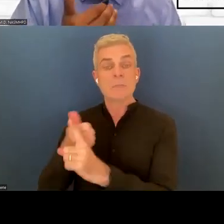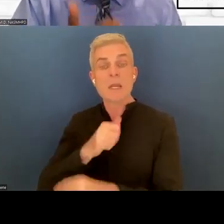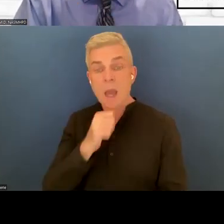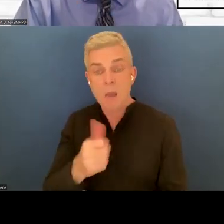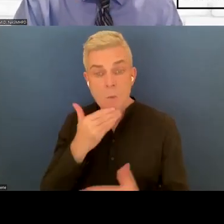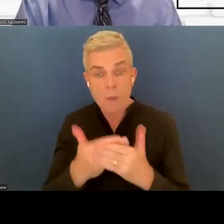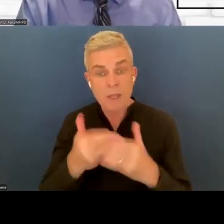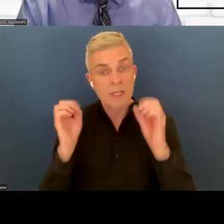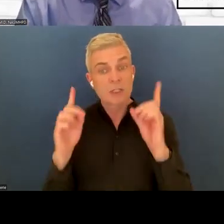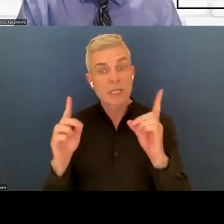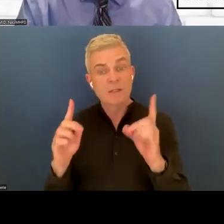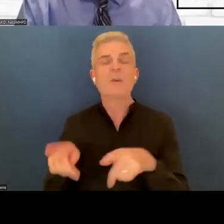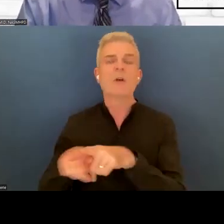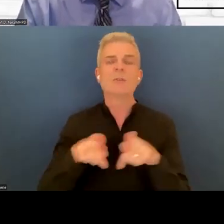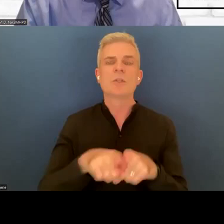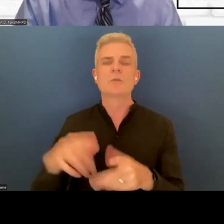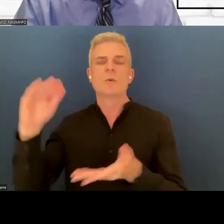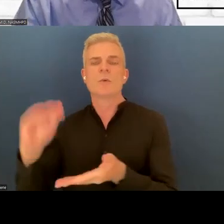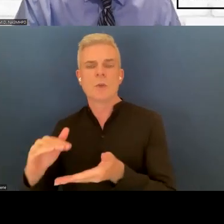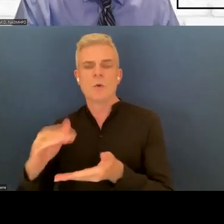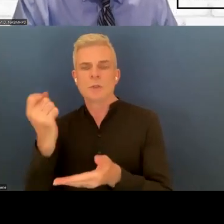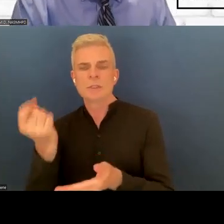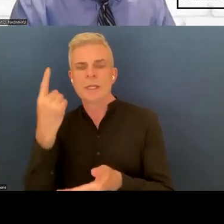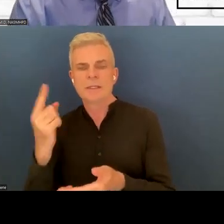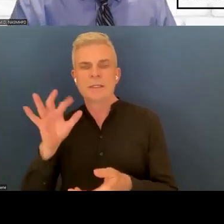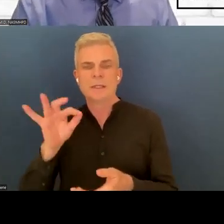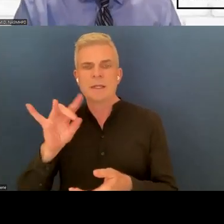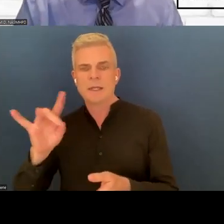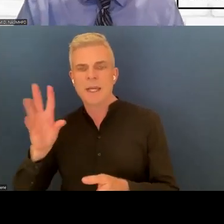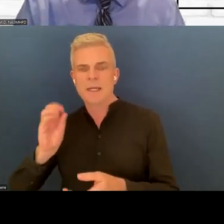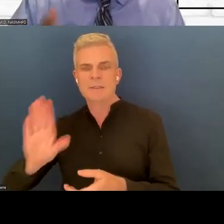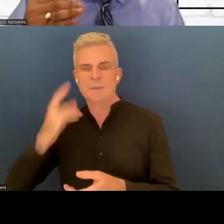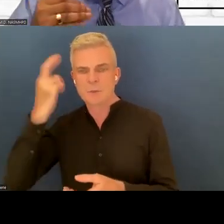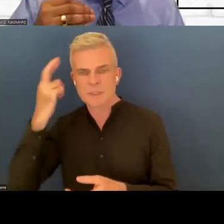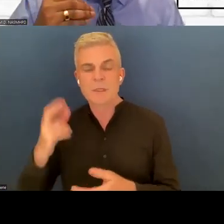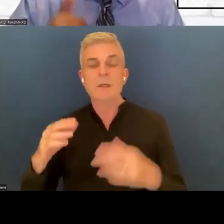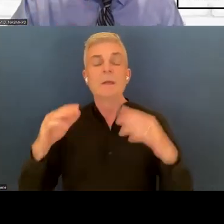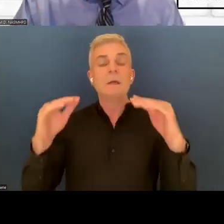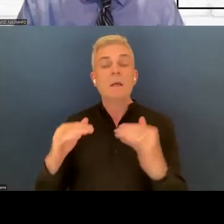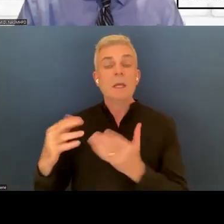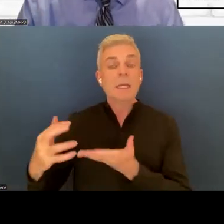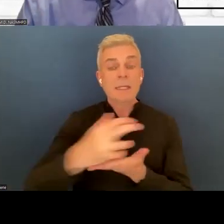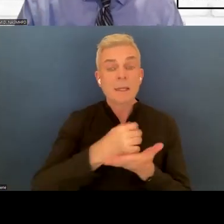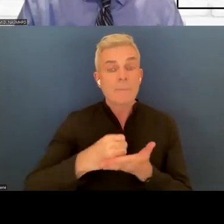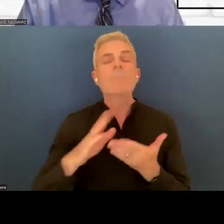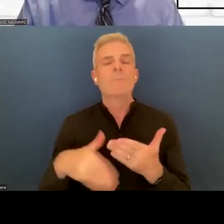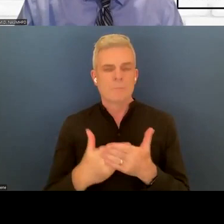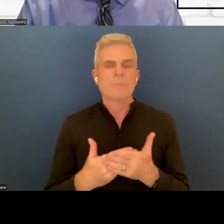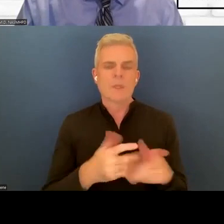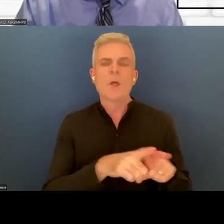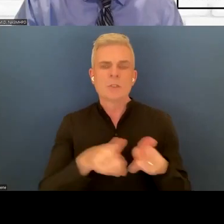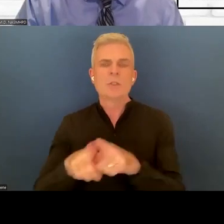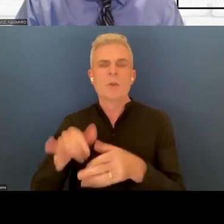others also had lower numbers of understanding 988 and purpose. And you look at income, and it also